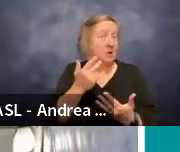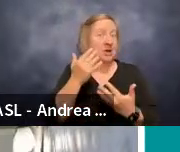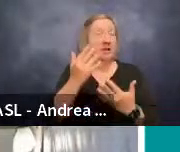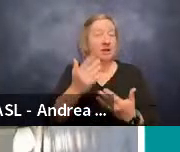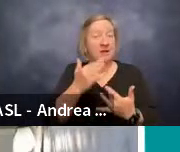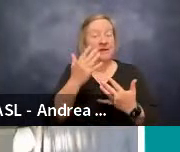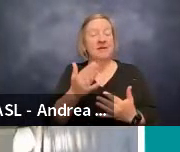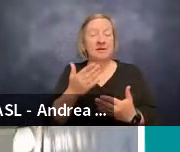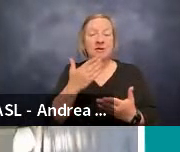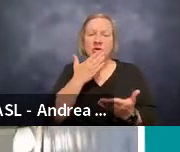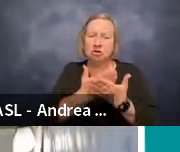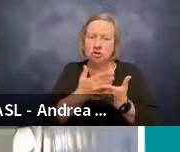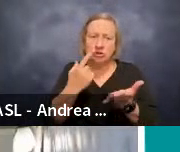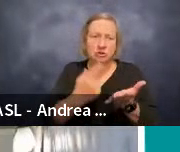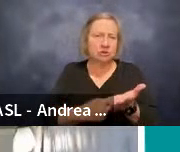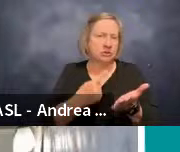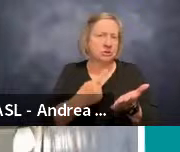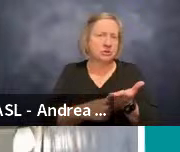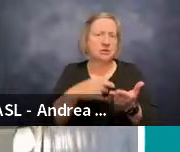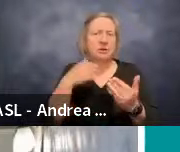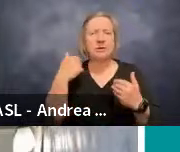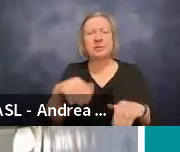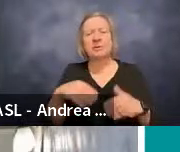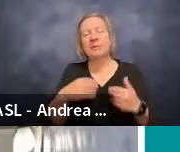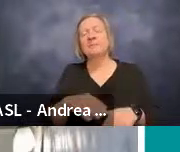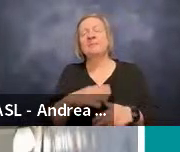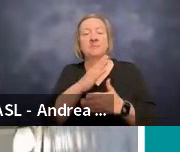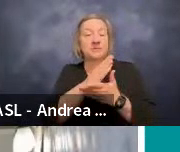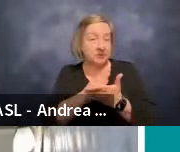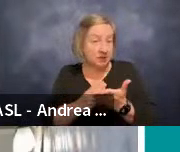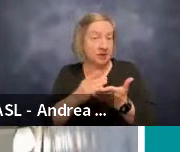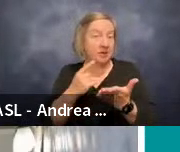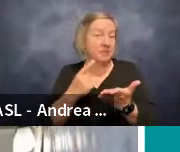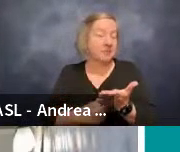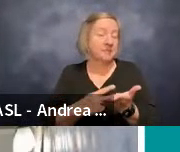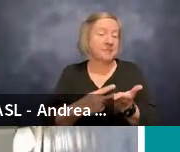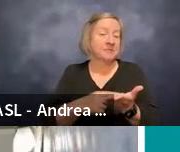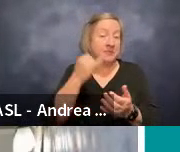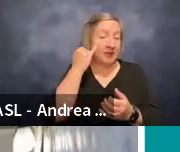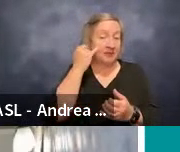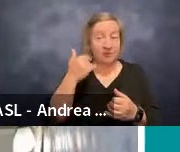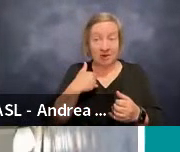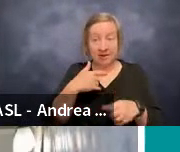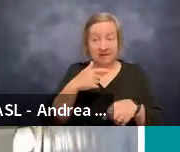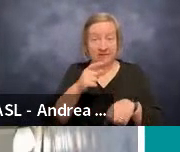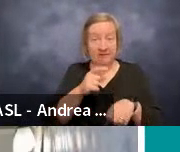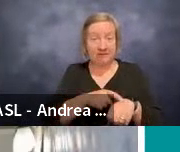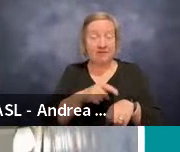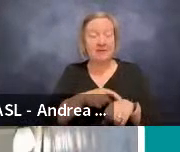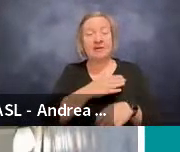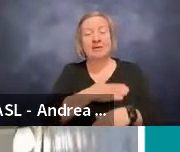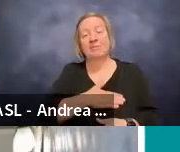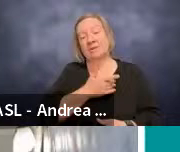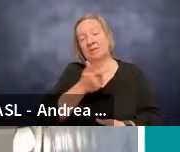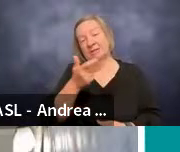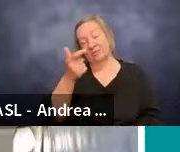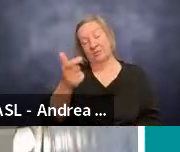very robust discussion. Some of the discussion, if you get a chance, please watch